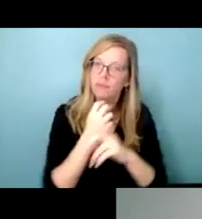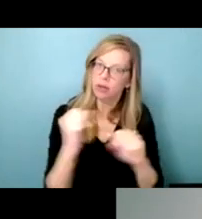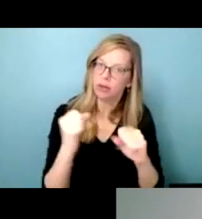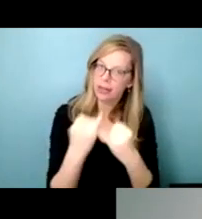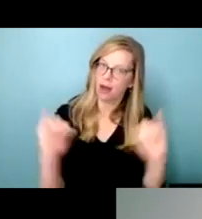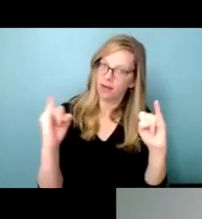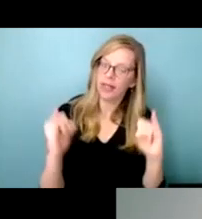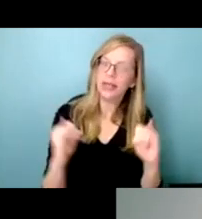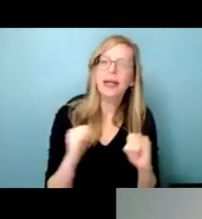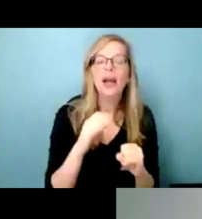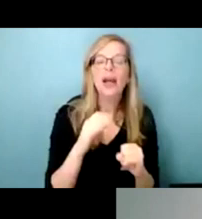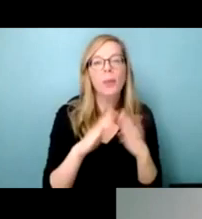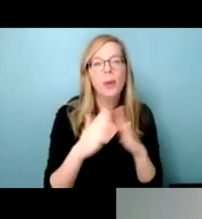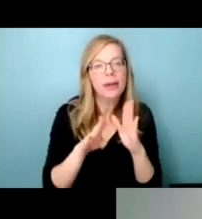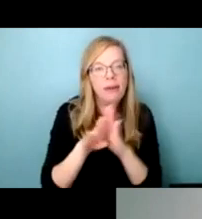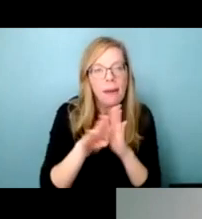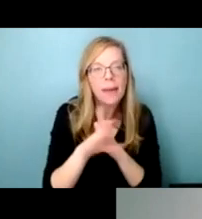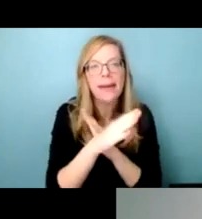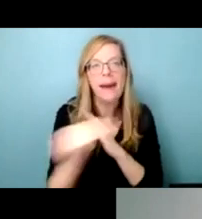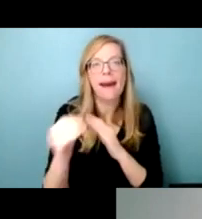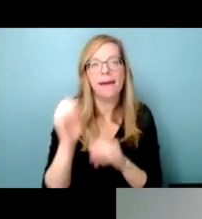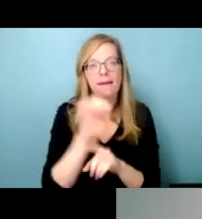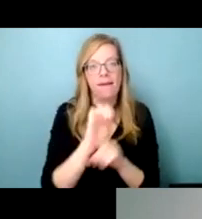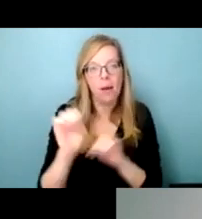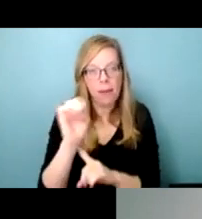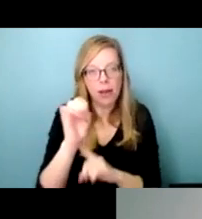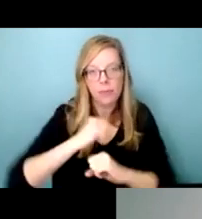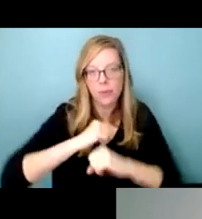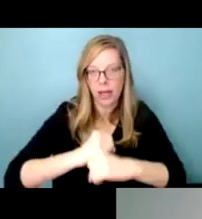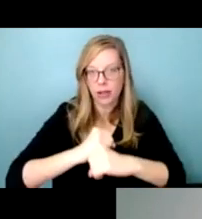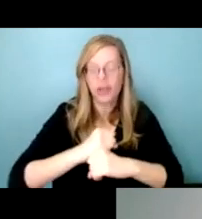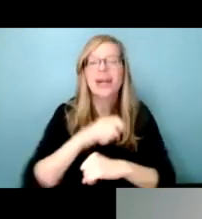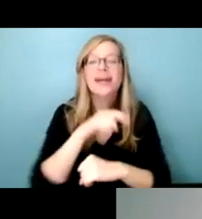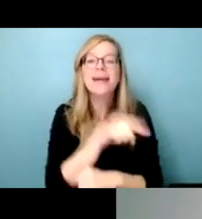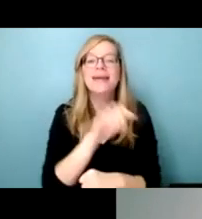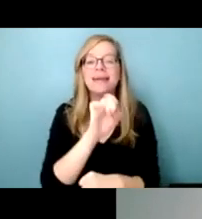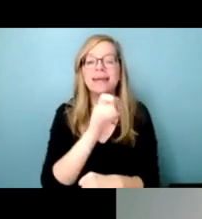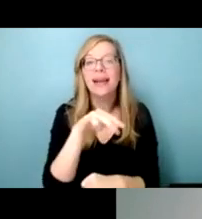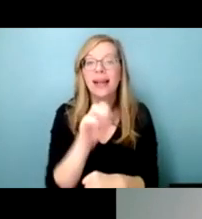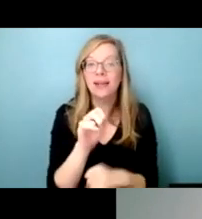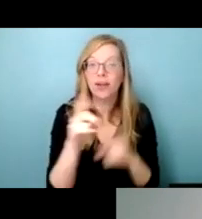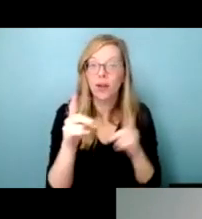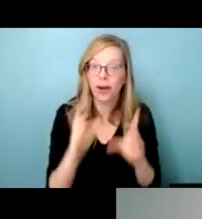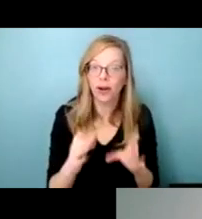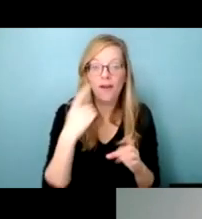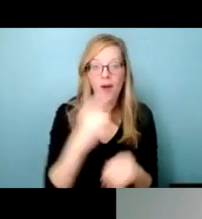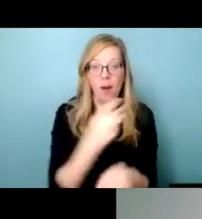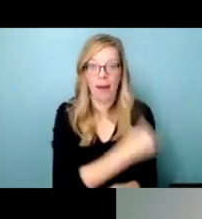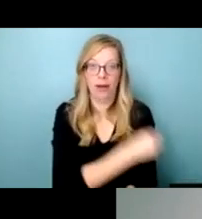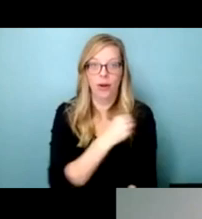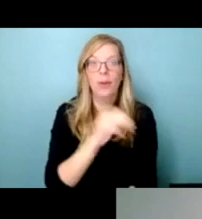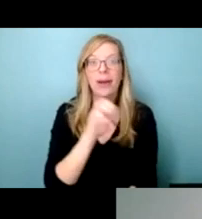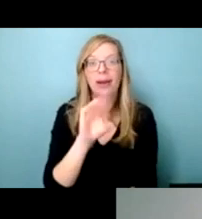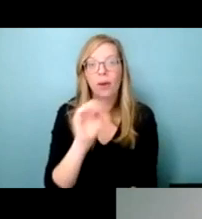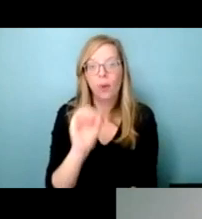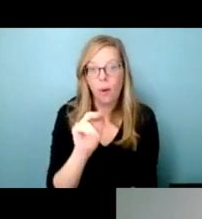development, and environmental protection. He is currently the executive director of the Manitoba Eco Network and volunteers